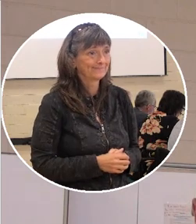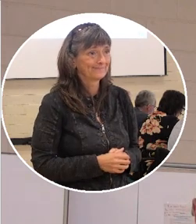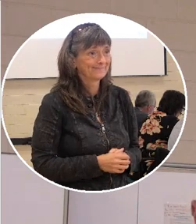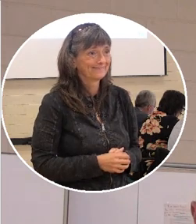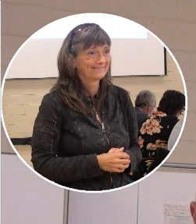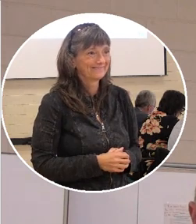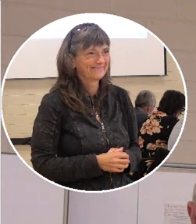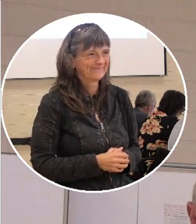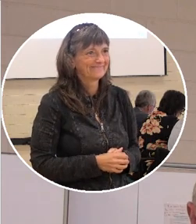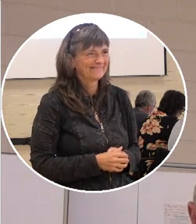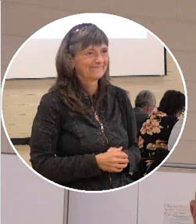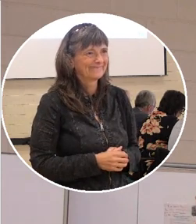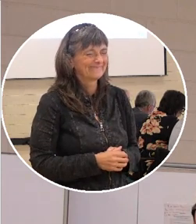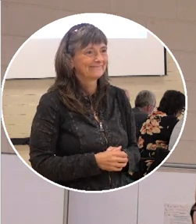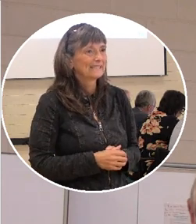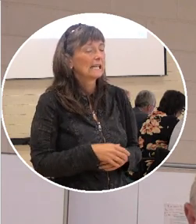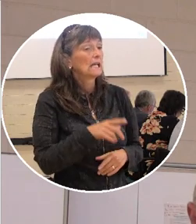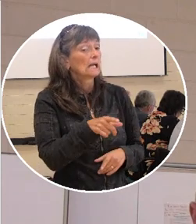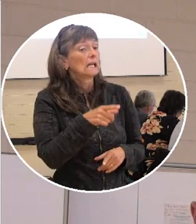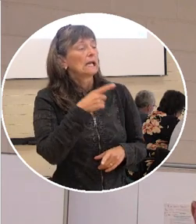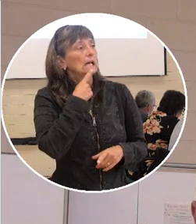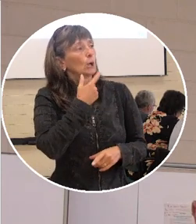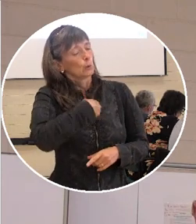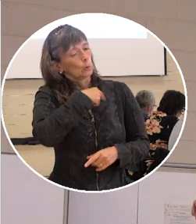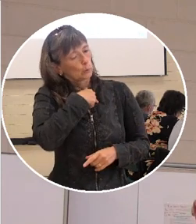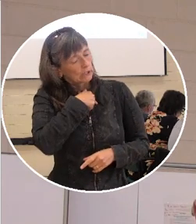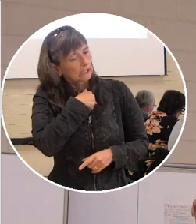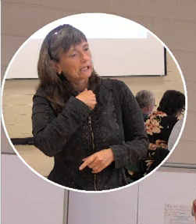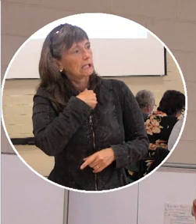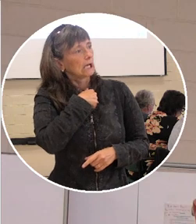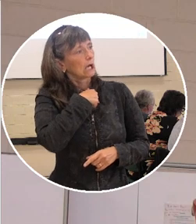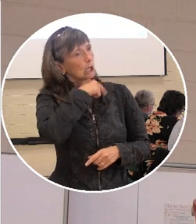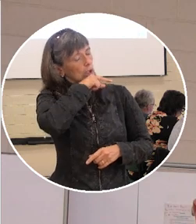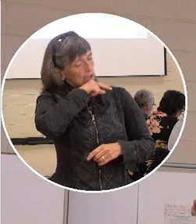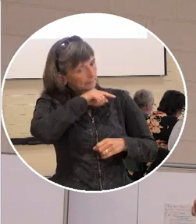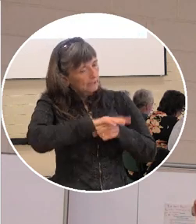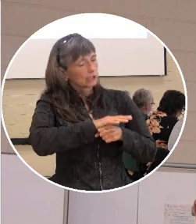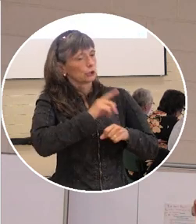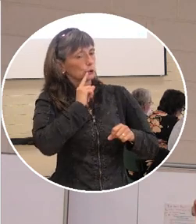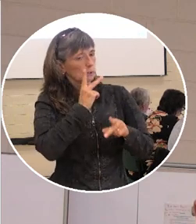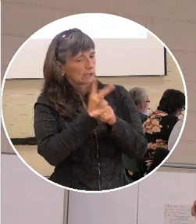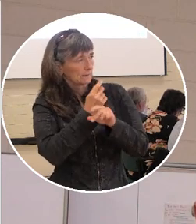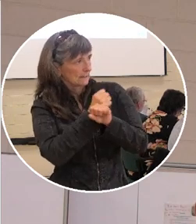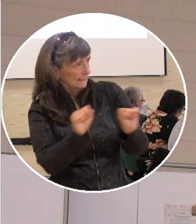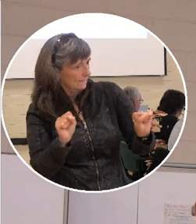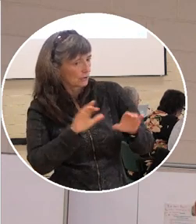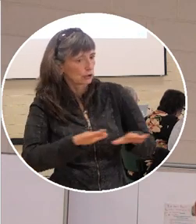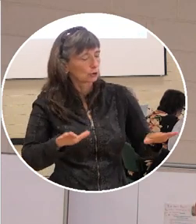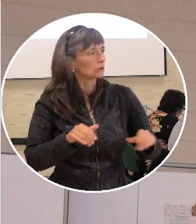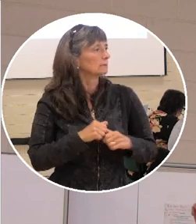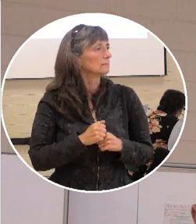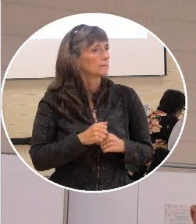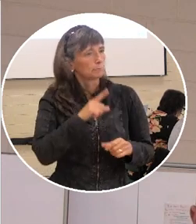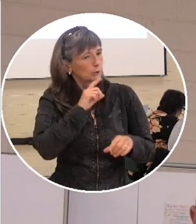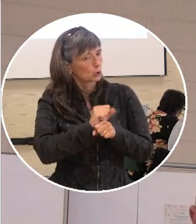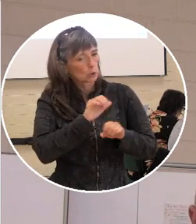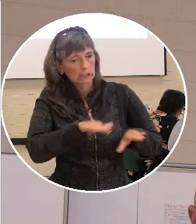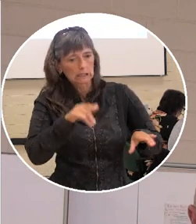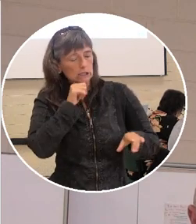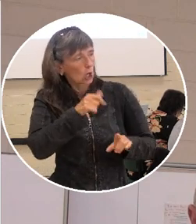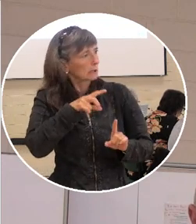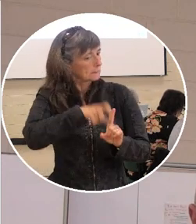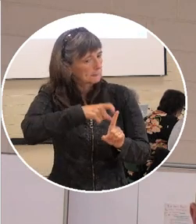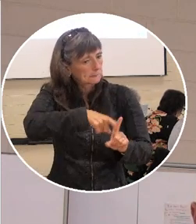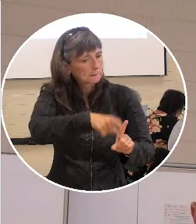The district is committed to the prevention of child maltreatment and to the well-being and safety of students entrusted to its care. The